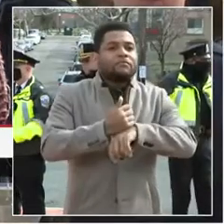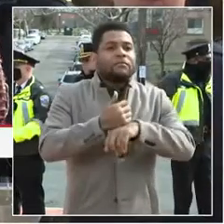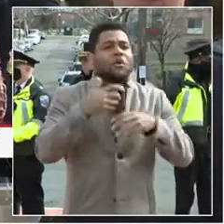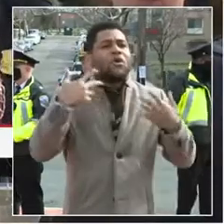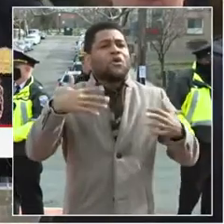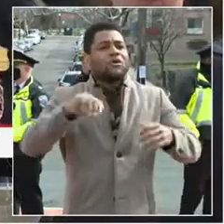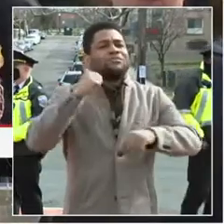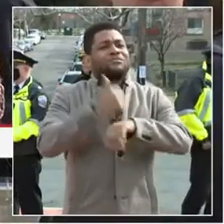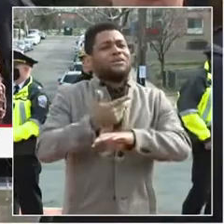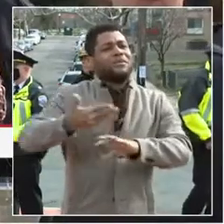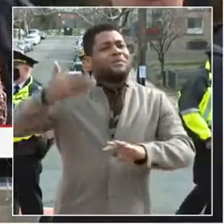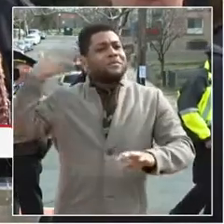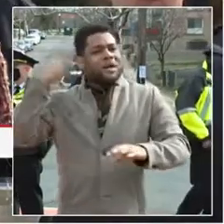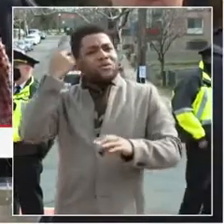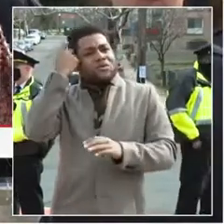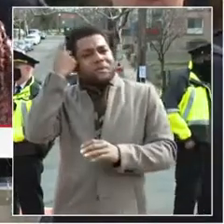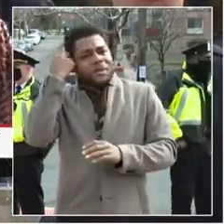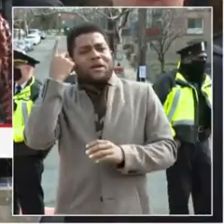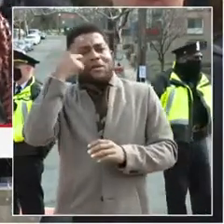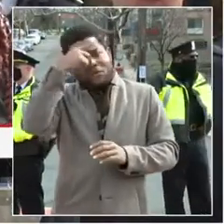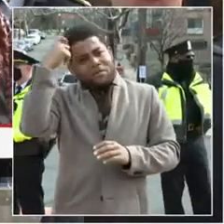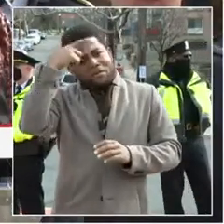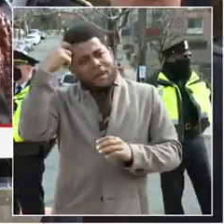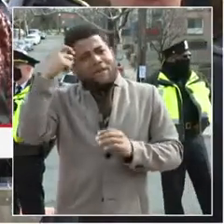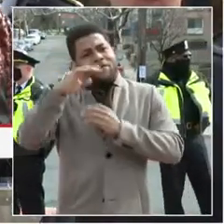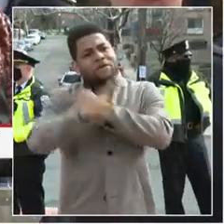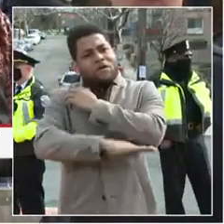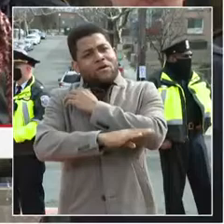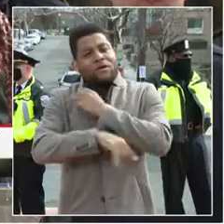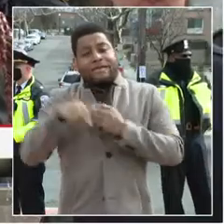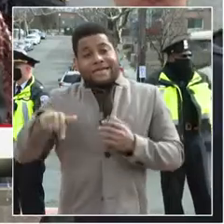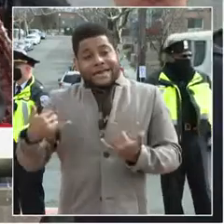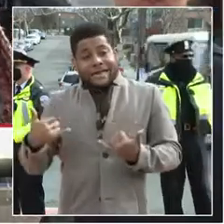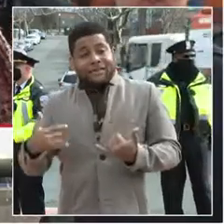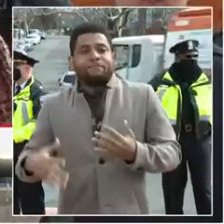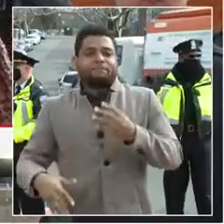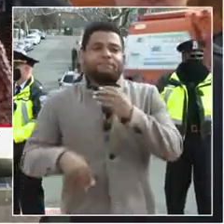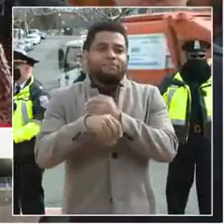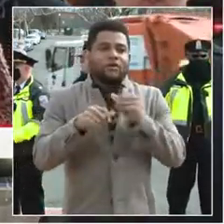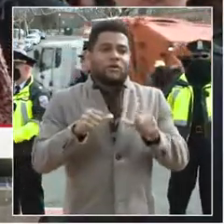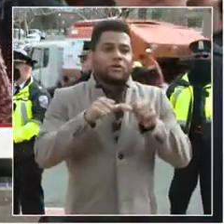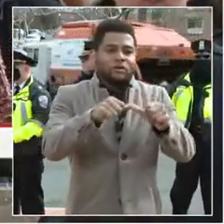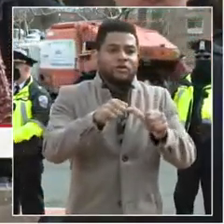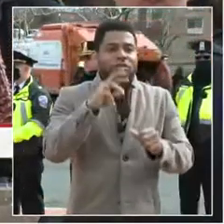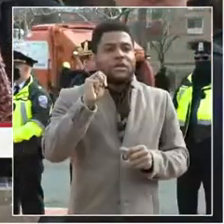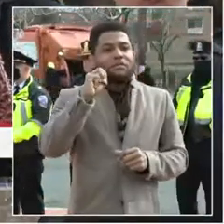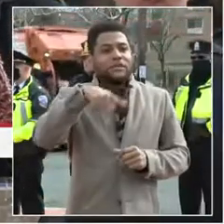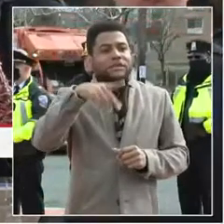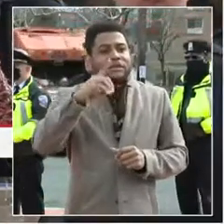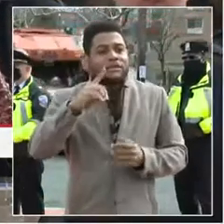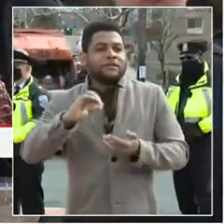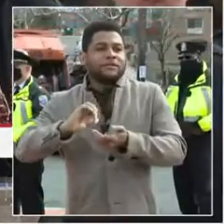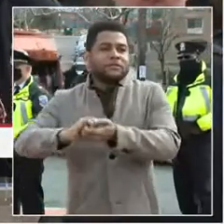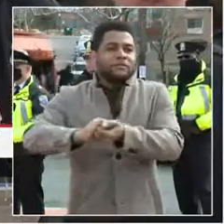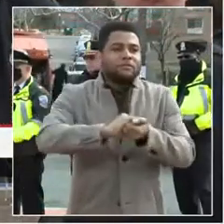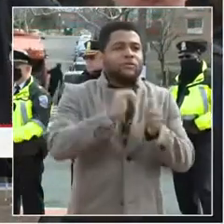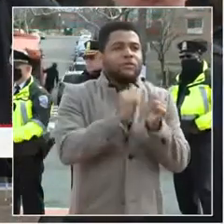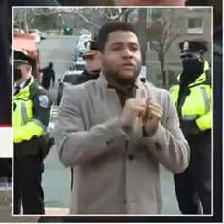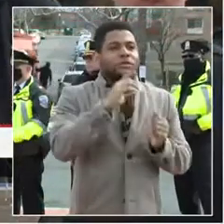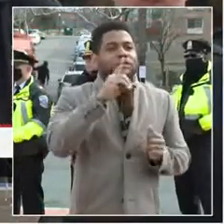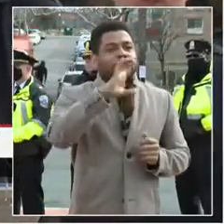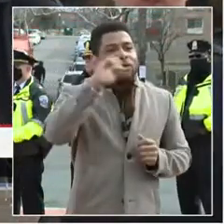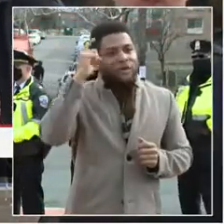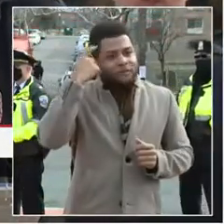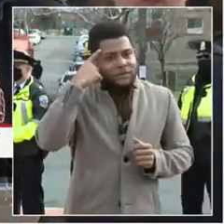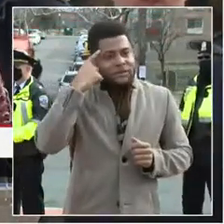very successful. MPD will work collectively with D.C. government agencies, community partners,